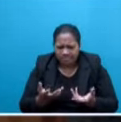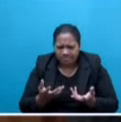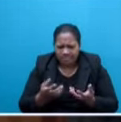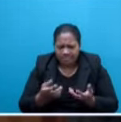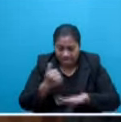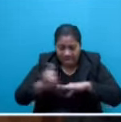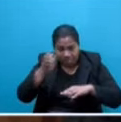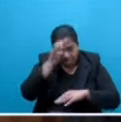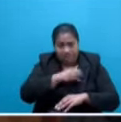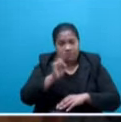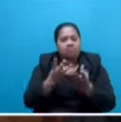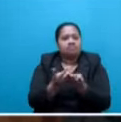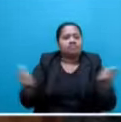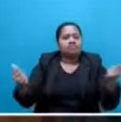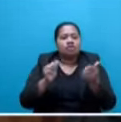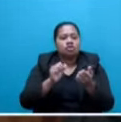solutions to address economic challenges.